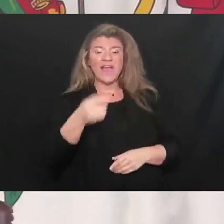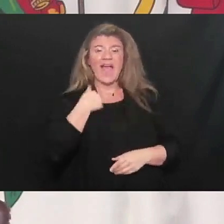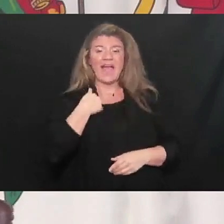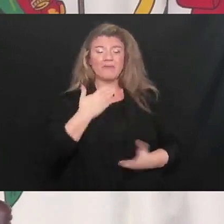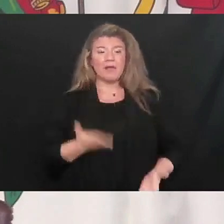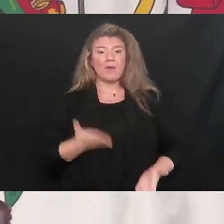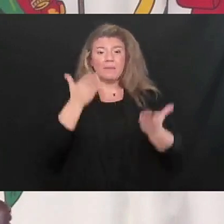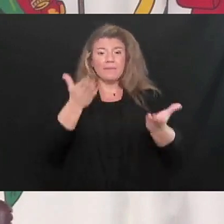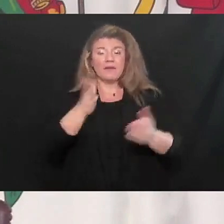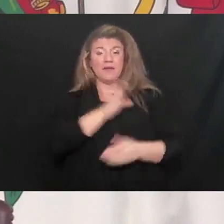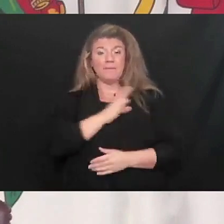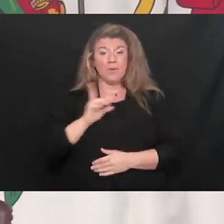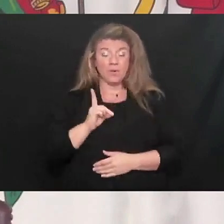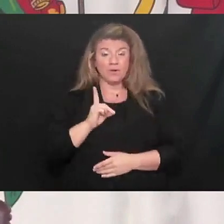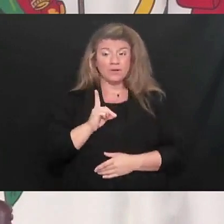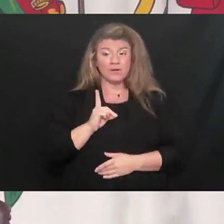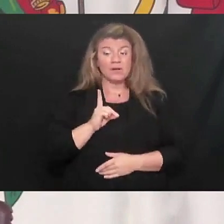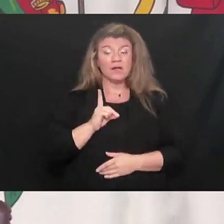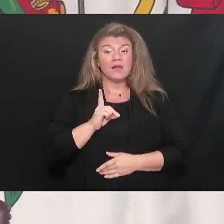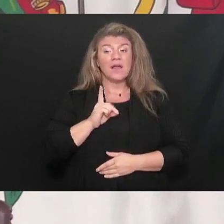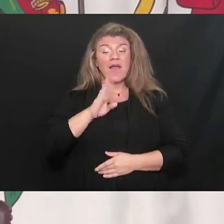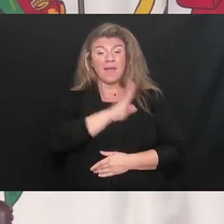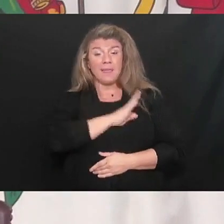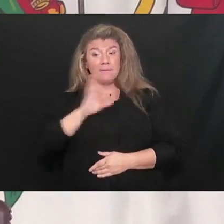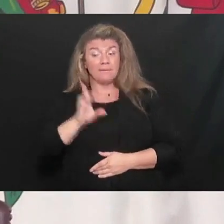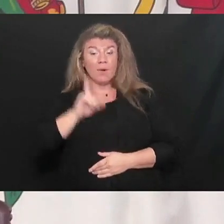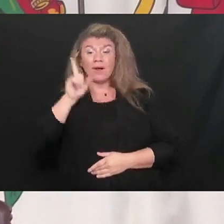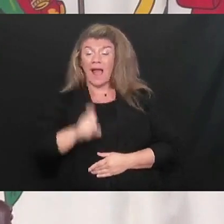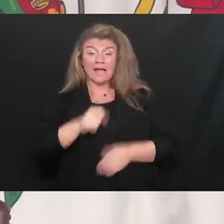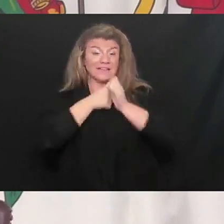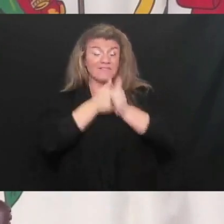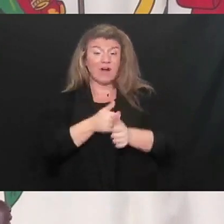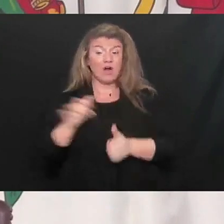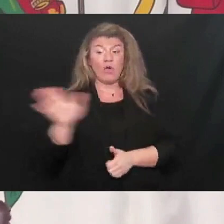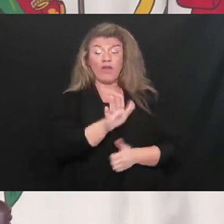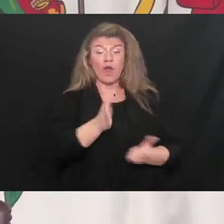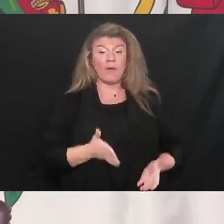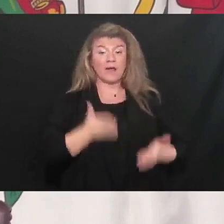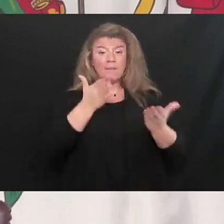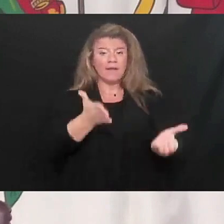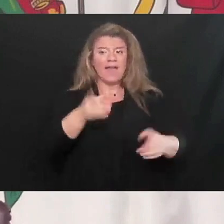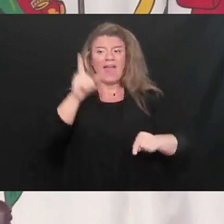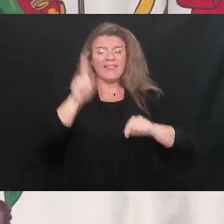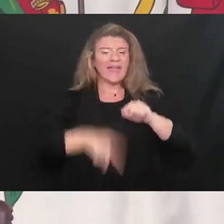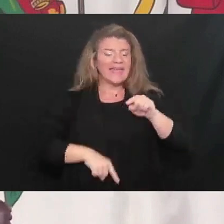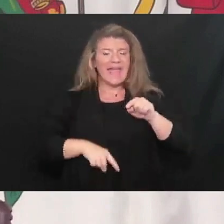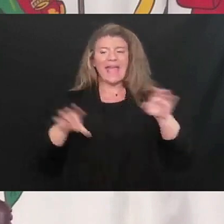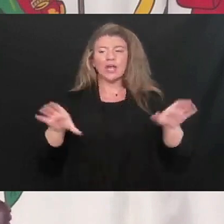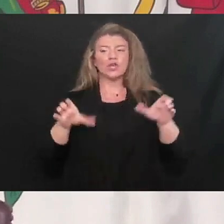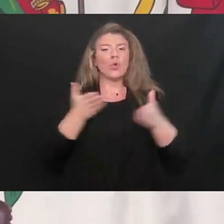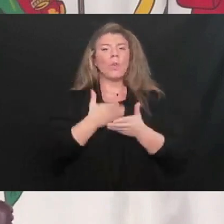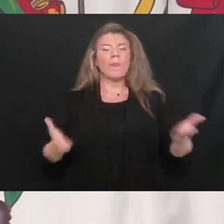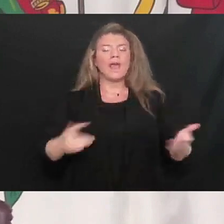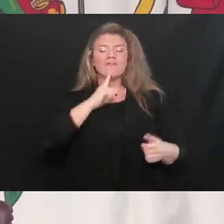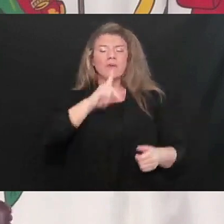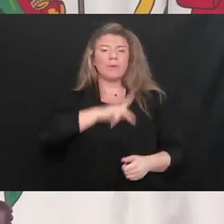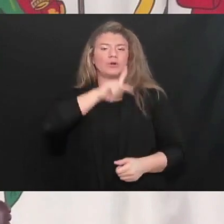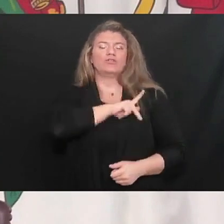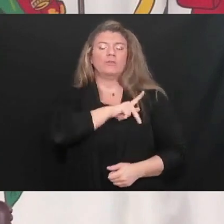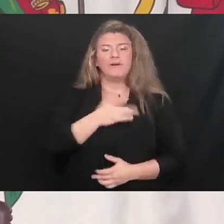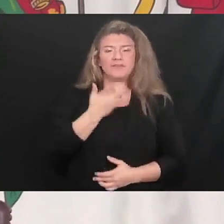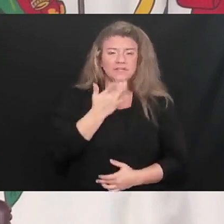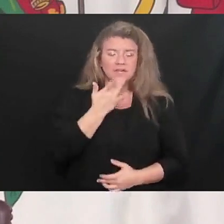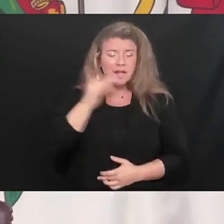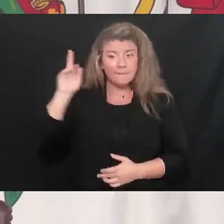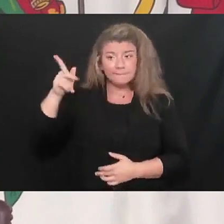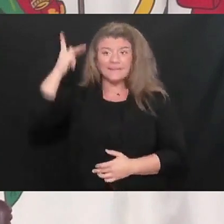to the board, and the board absolutely has to listen to that recommendation, and they can't do things for personal preference or